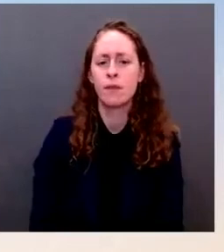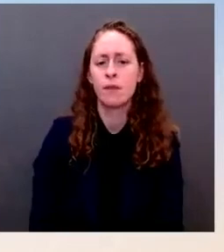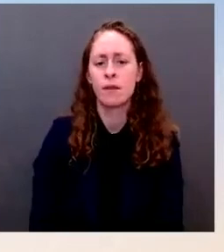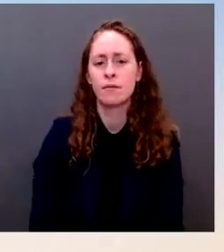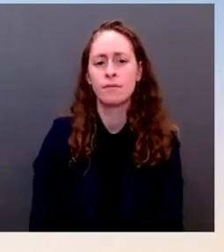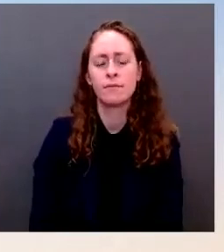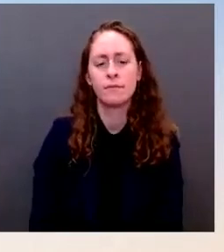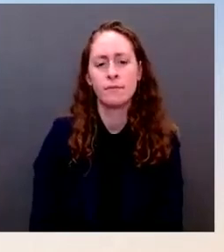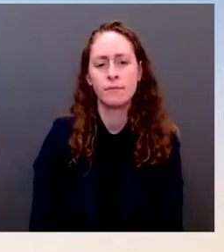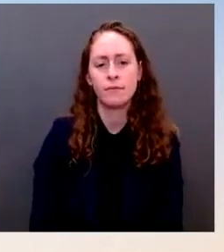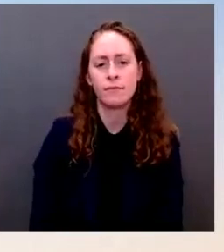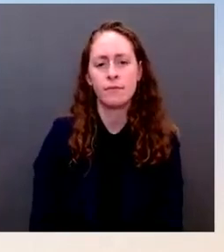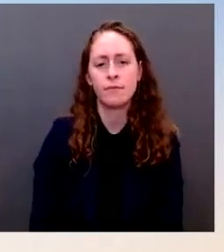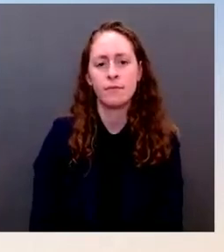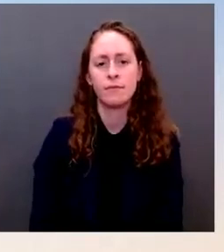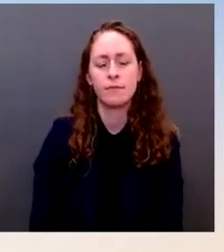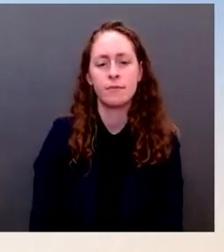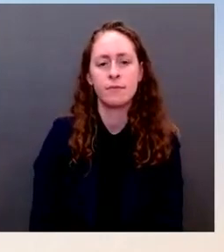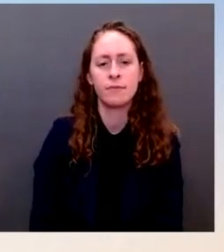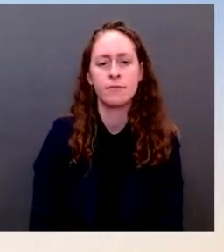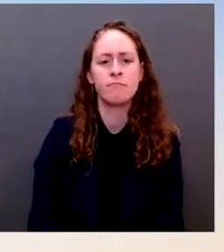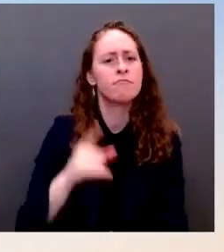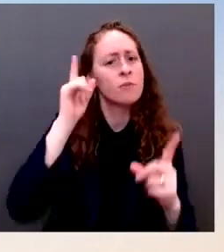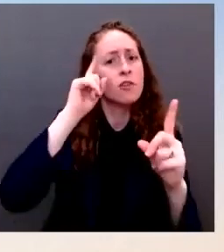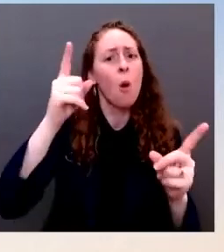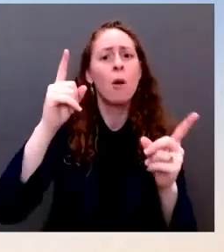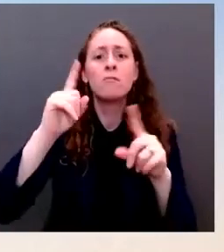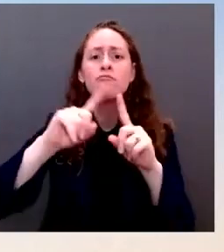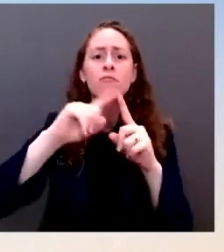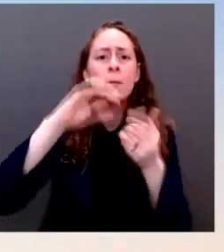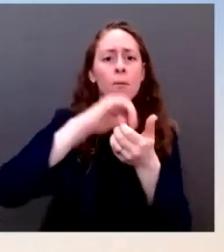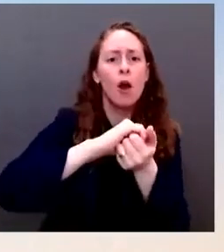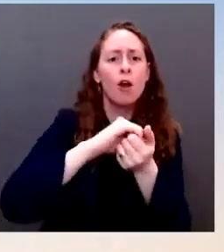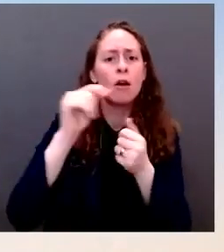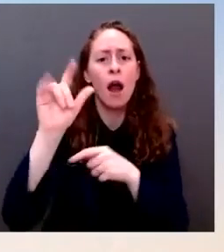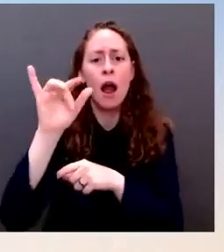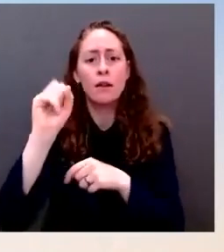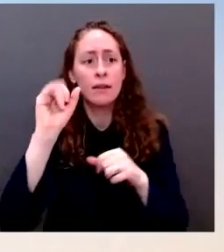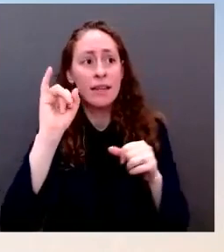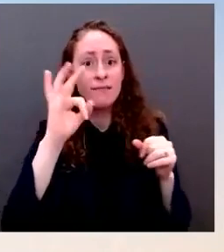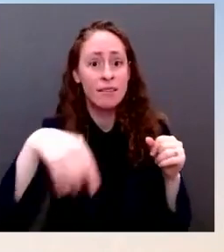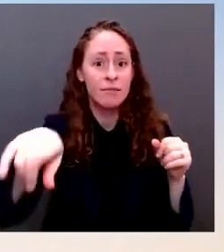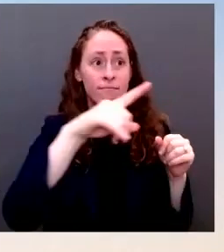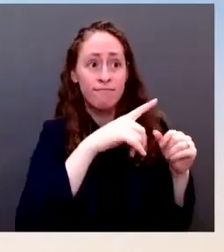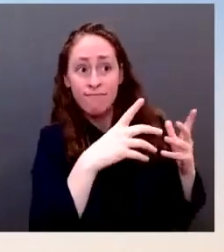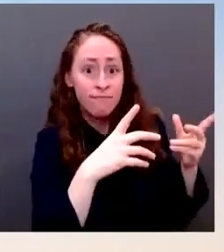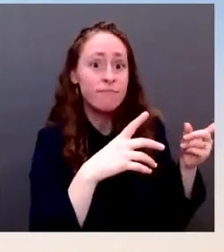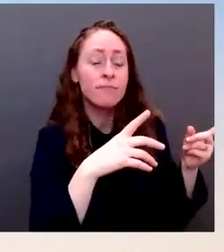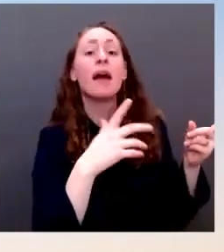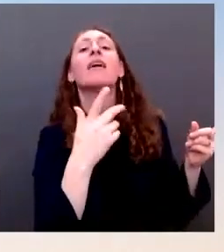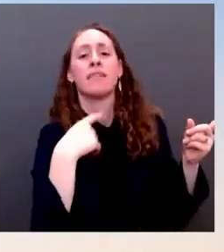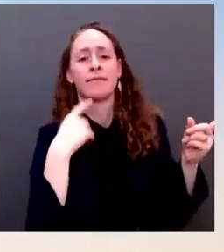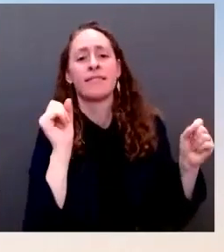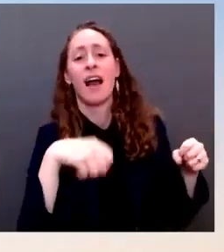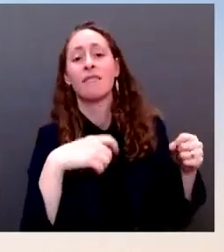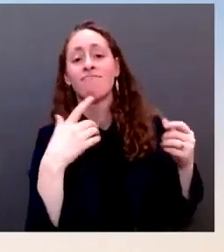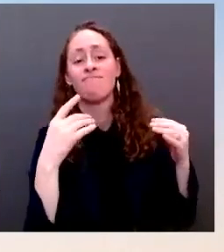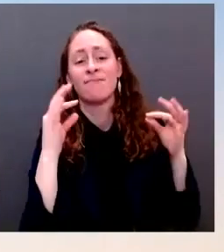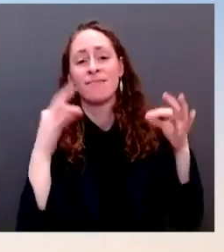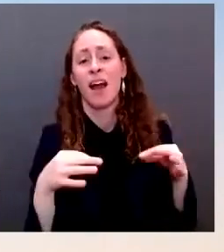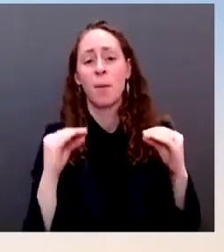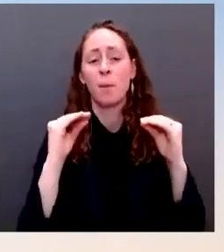Russia further invades Ukraine. Are there any concerns about that relationship if it gets closer, if it becomes more intertwined in terms